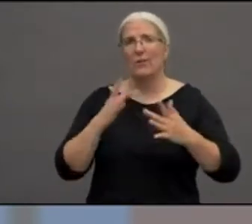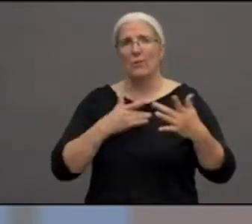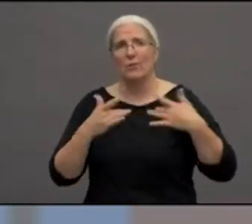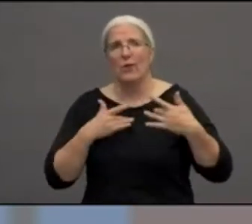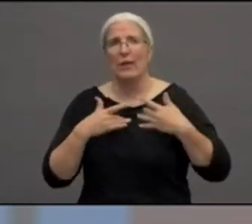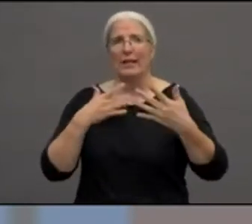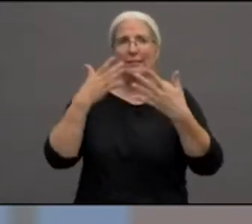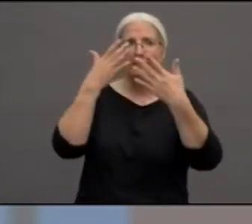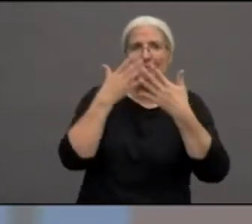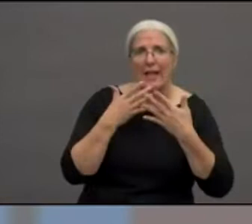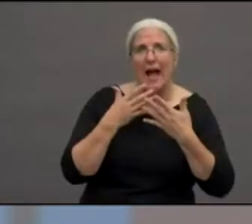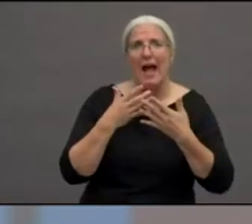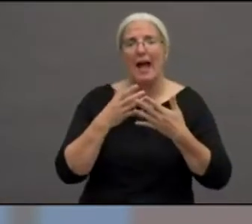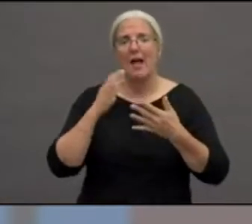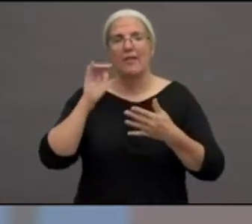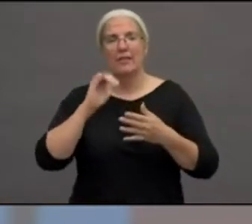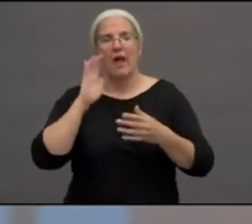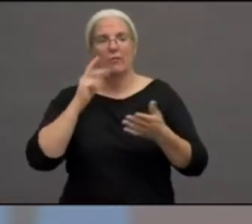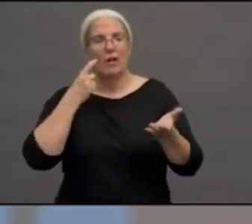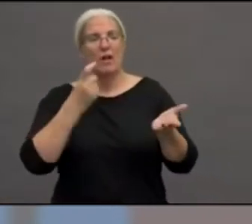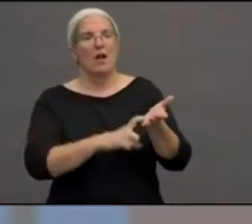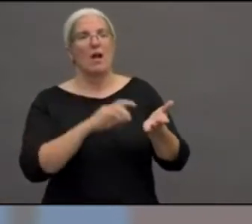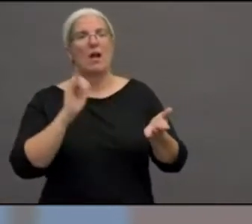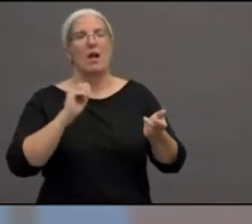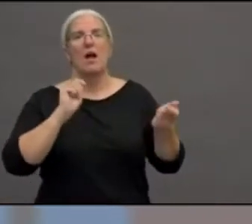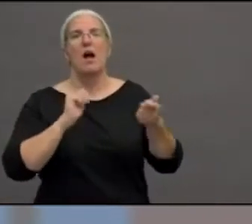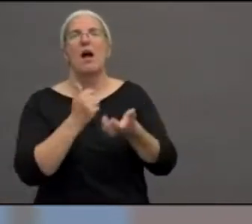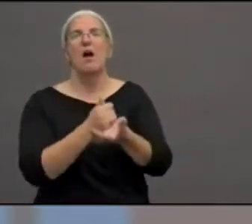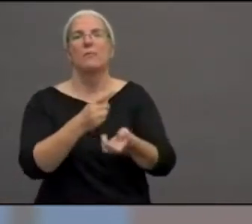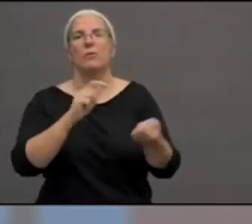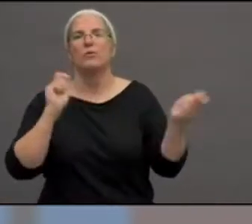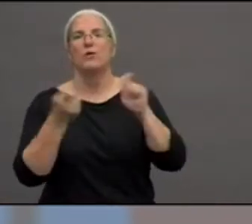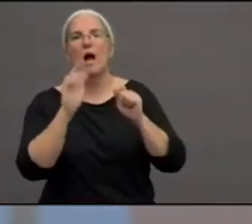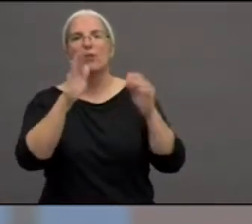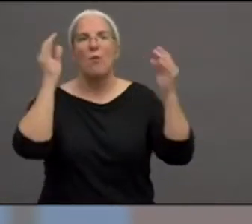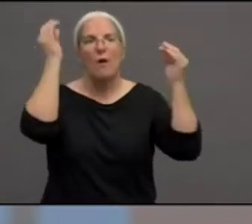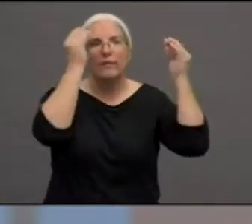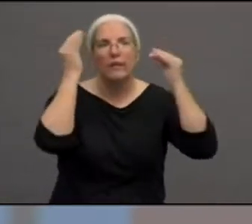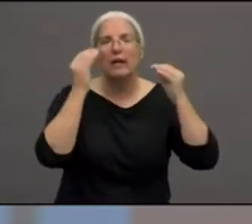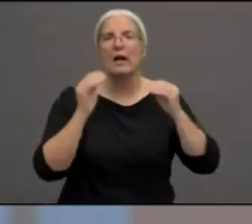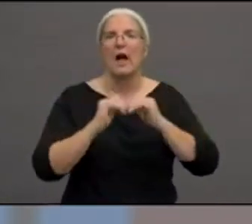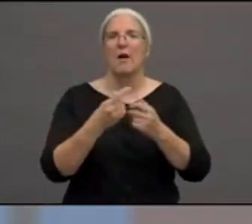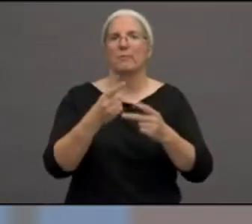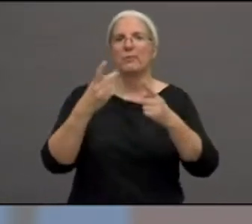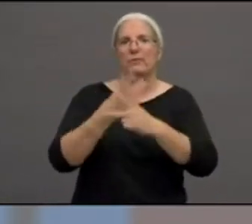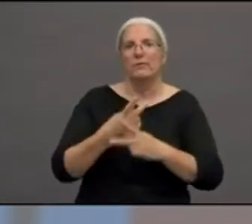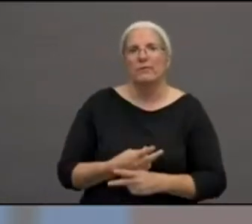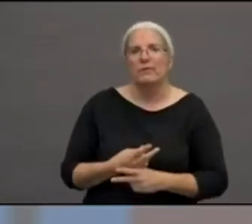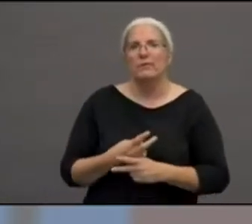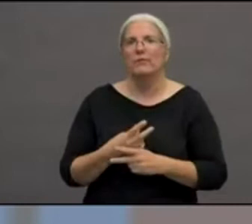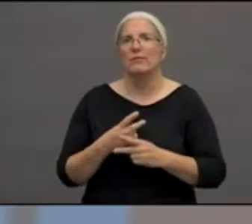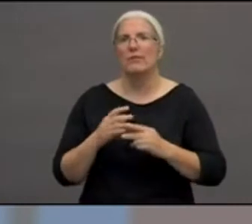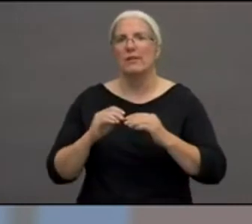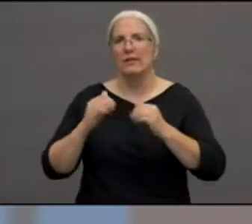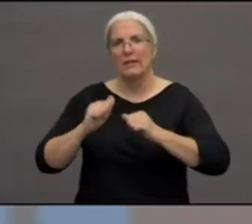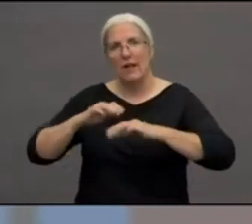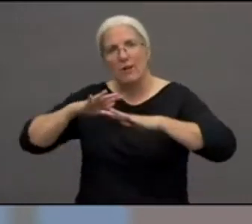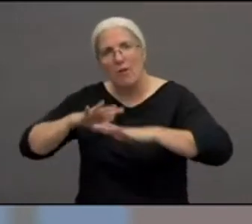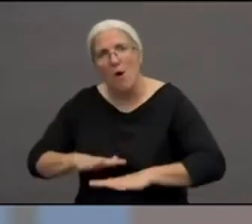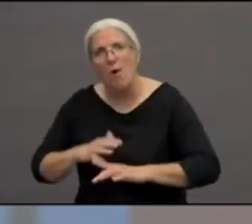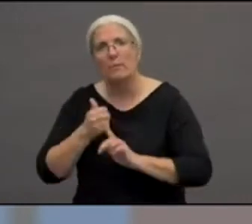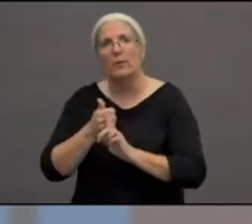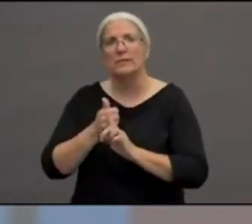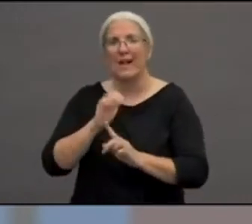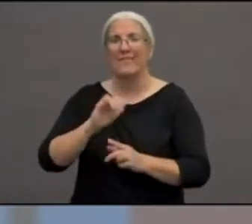your brain from the emotional part of the brain to the thinking part of the brain, and actually serves as a calming mechanism. So one of the very